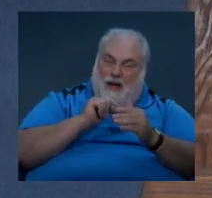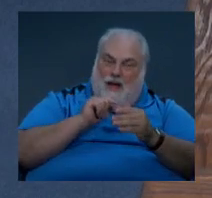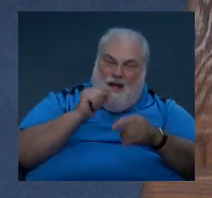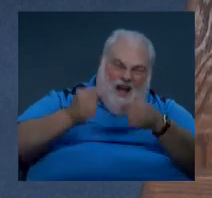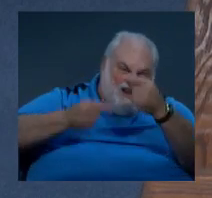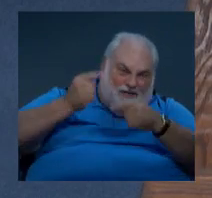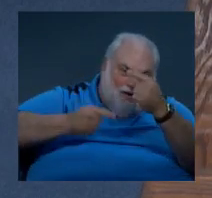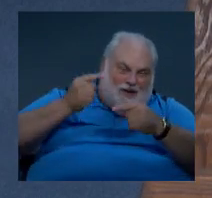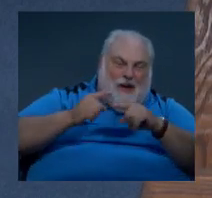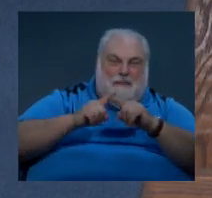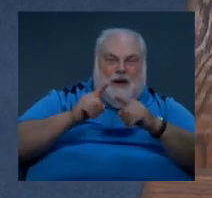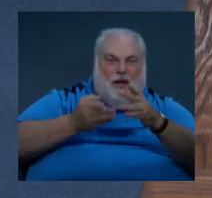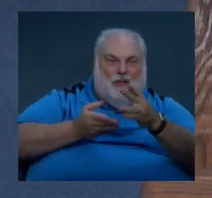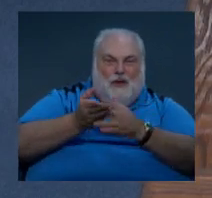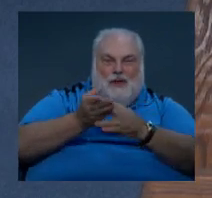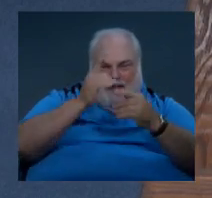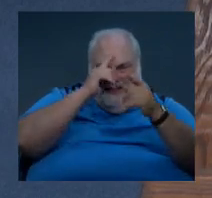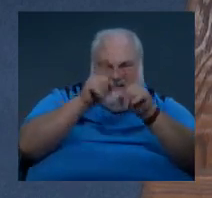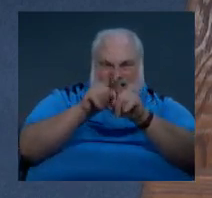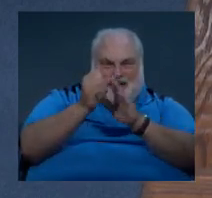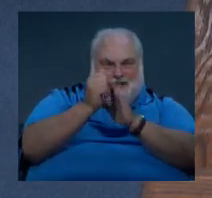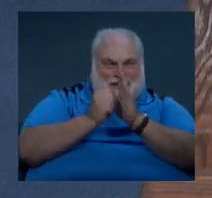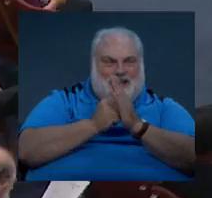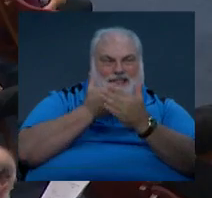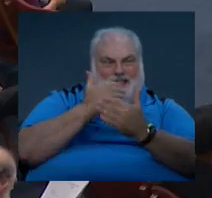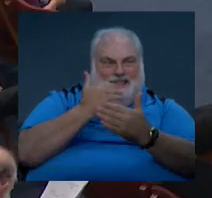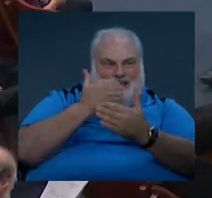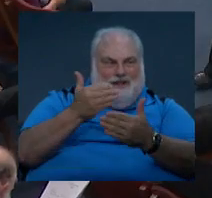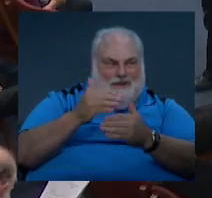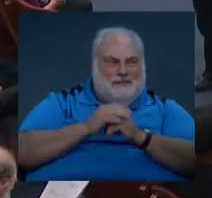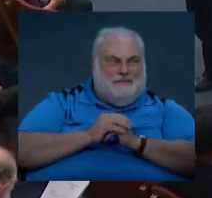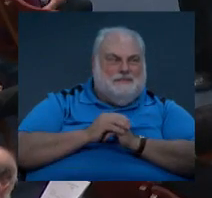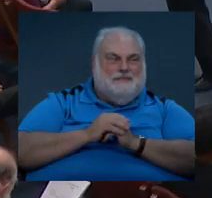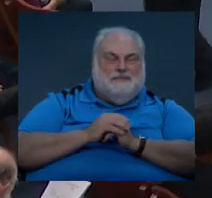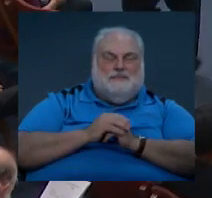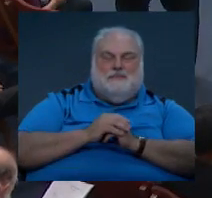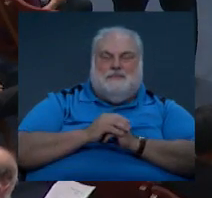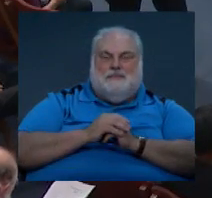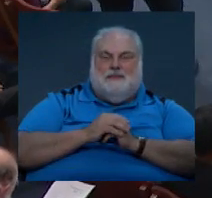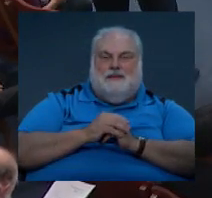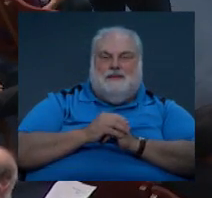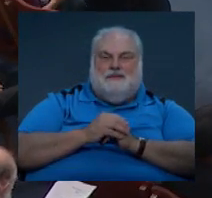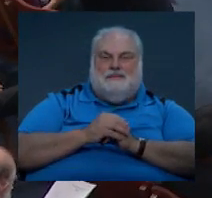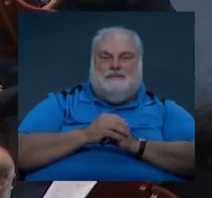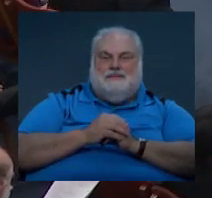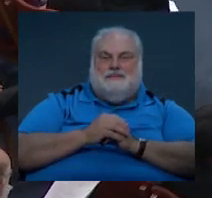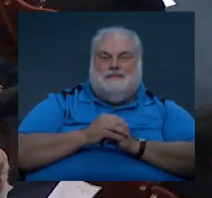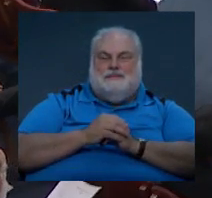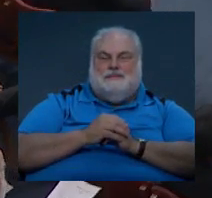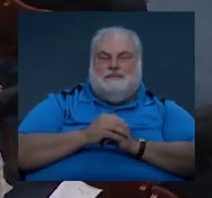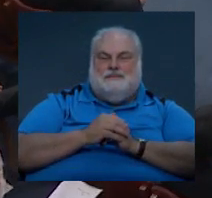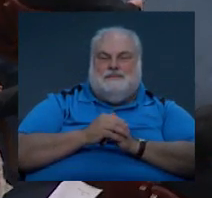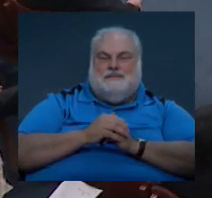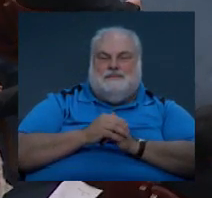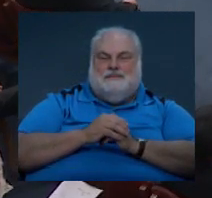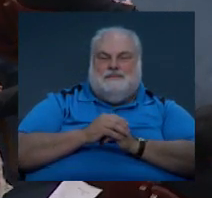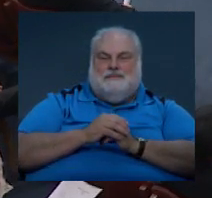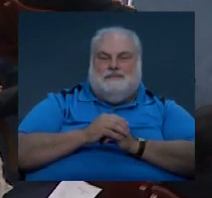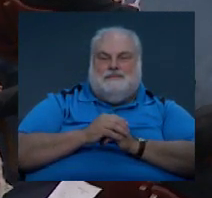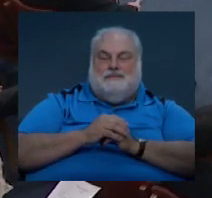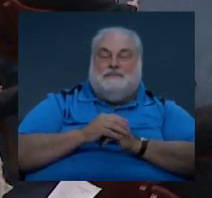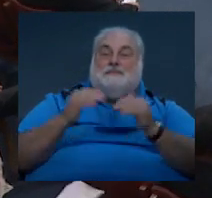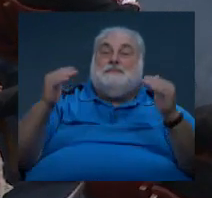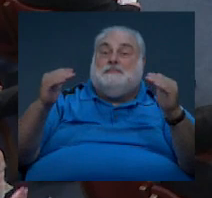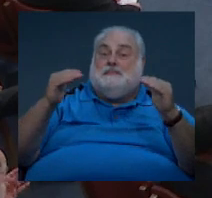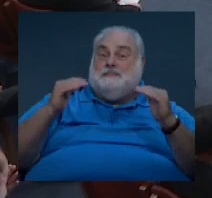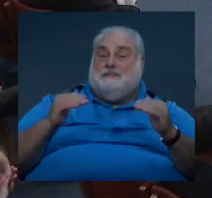and it'll go through on the consent agenda. Thank you. Well, thank you so much, Mayor Stodley. All